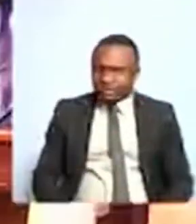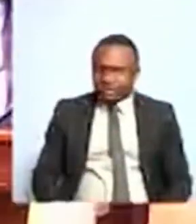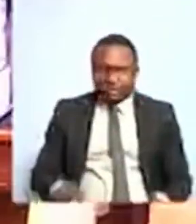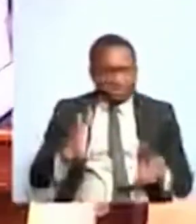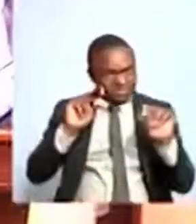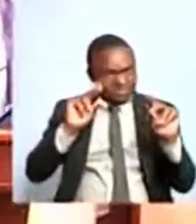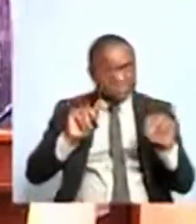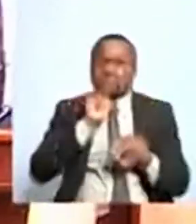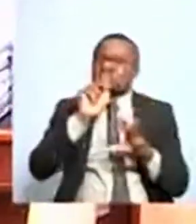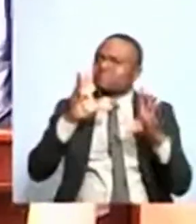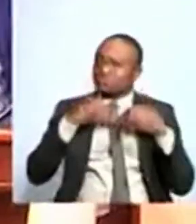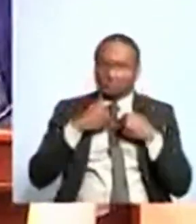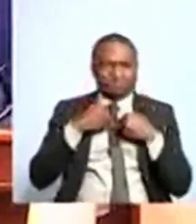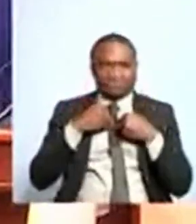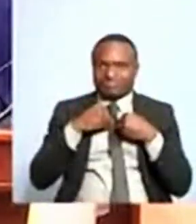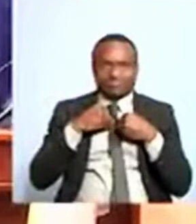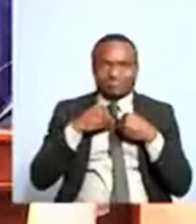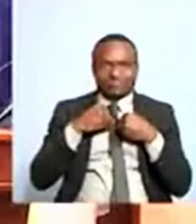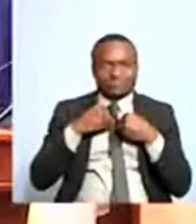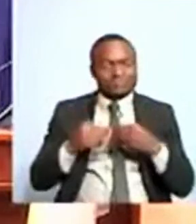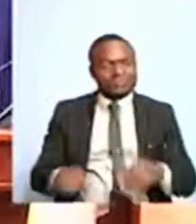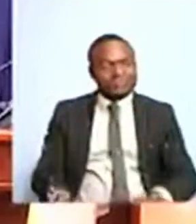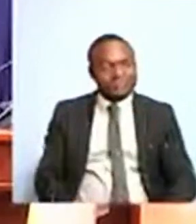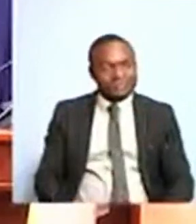it's unacceptable, Mr. Chair.